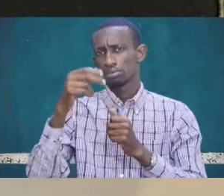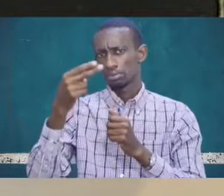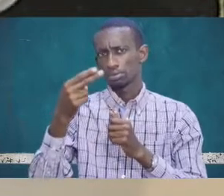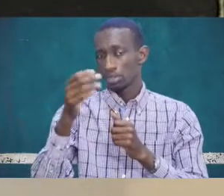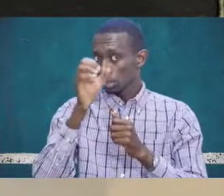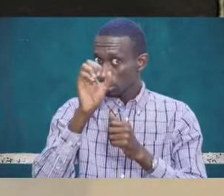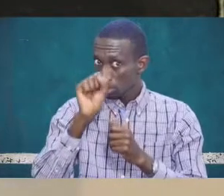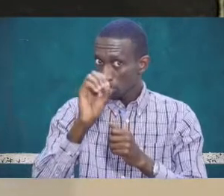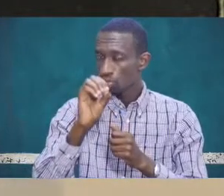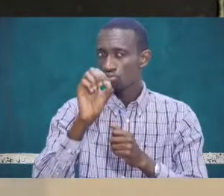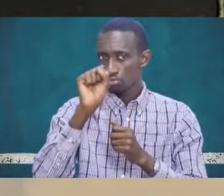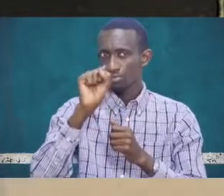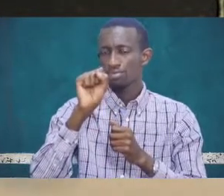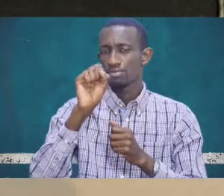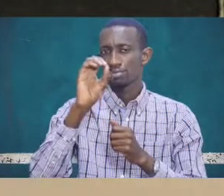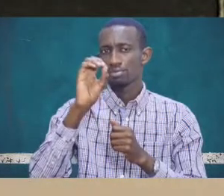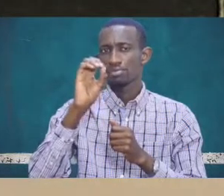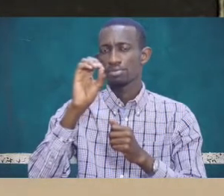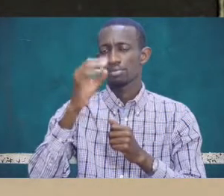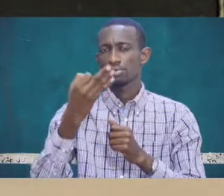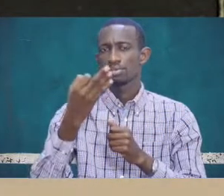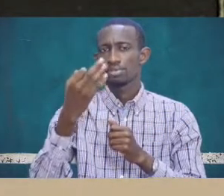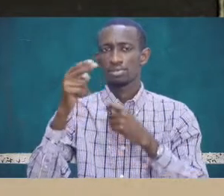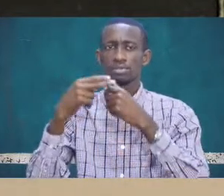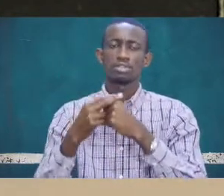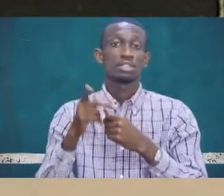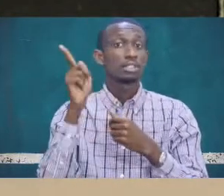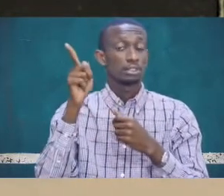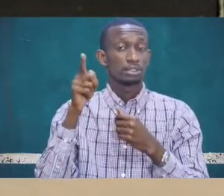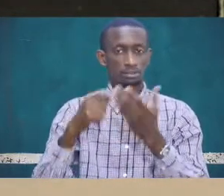SO, this is the negative charge. So this one will attack this one. So we have